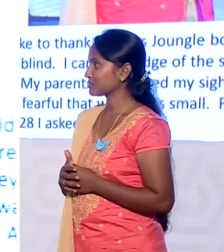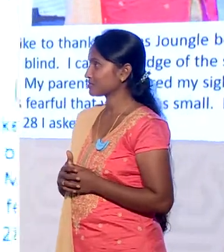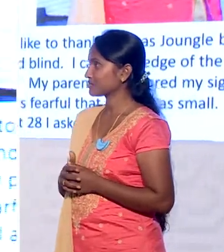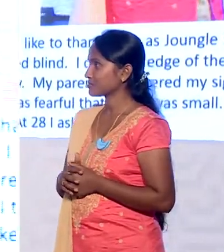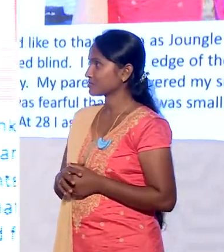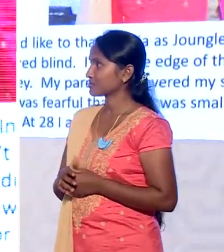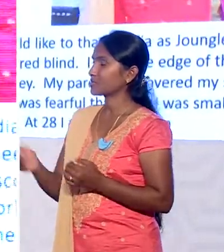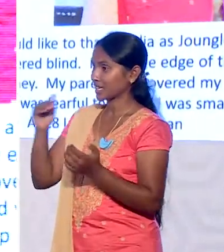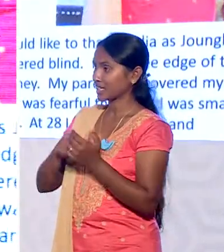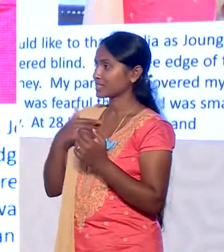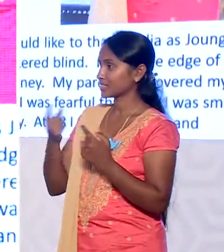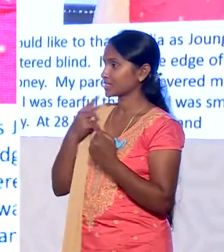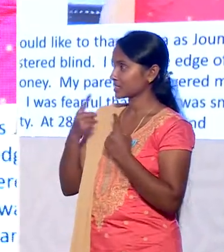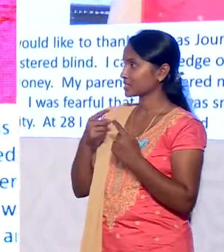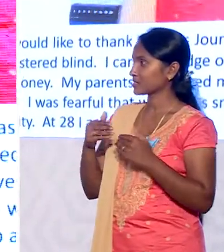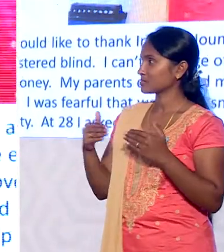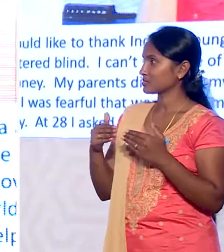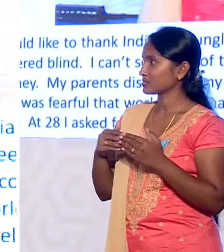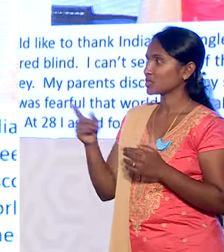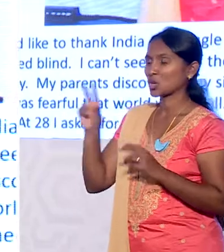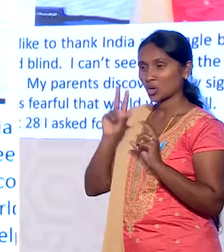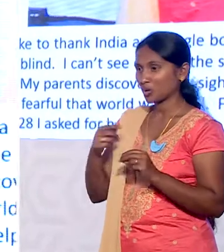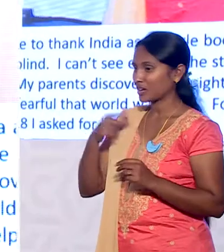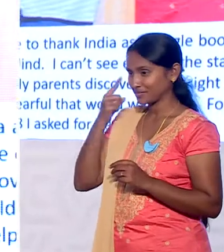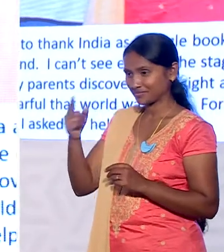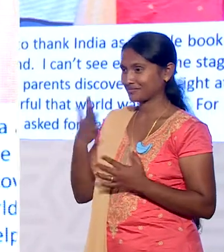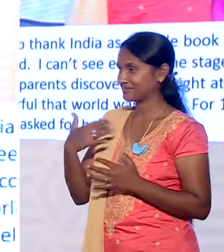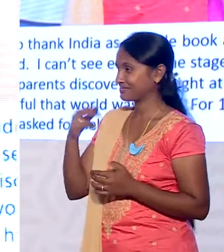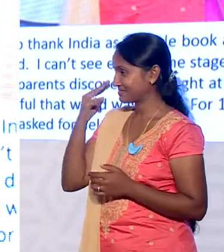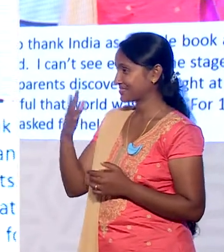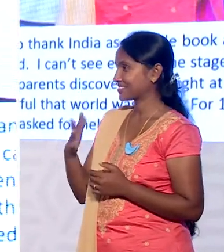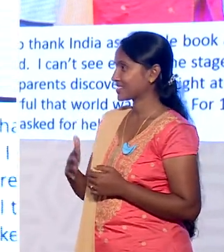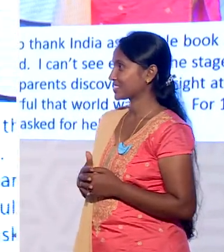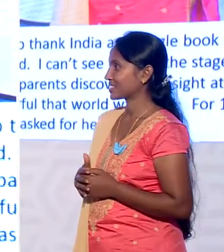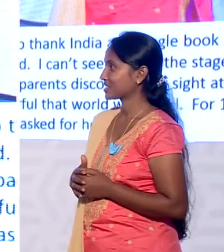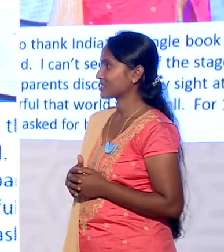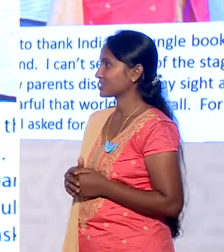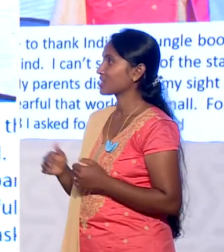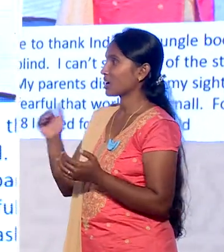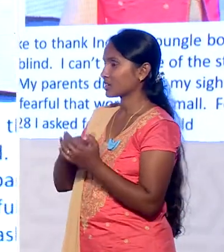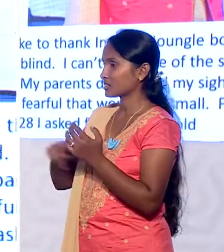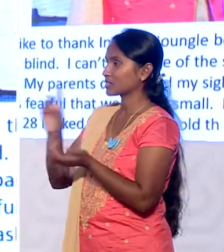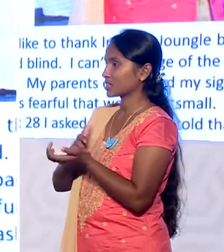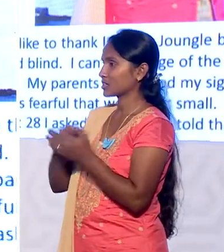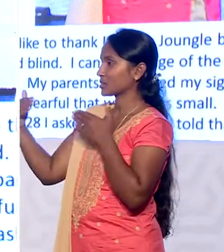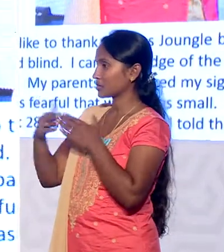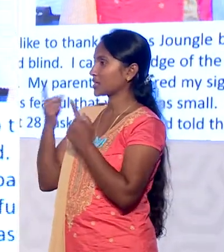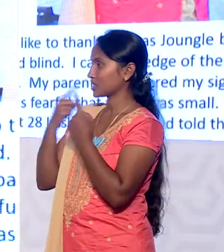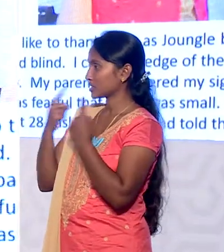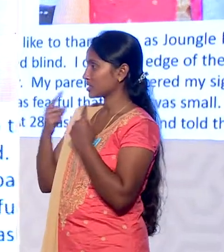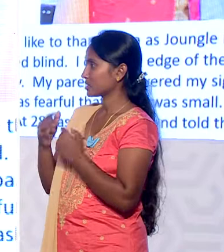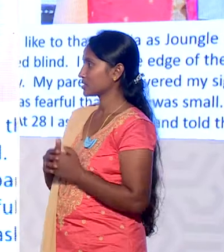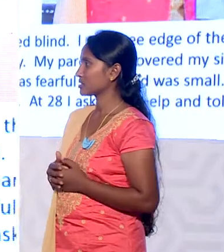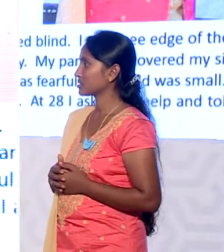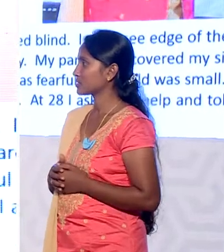let's reschedule the meeting. I'm like, no, I can't see you right now. So then I go to see a doctor, and the doctor was, Caroline, why